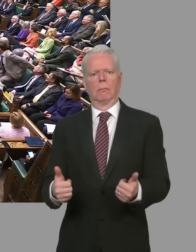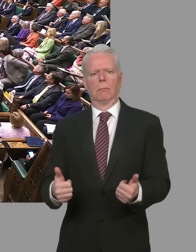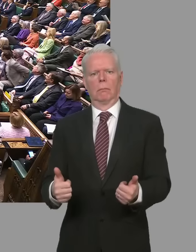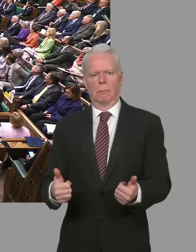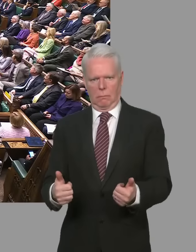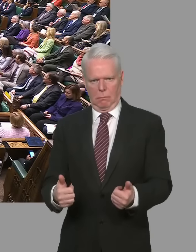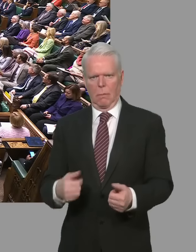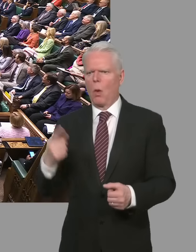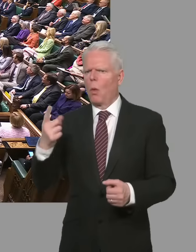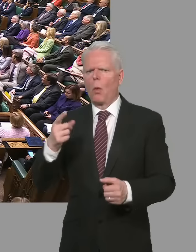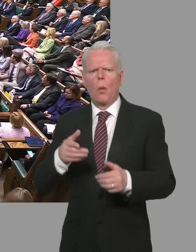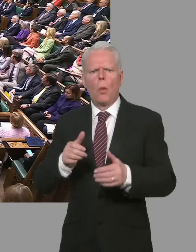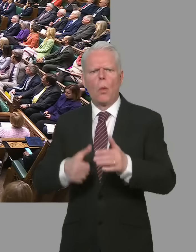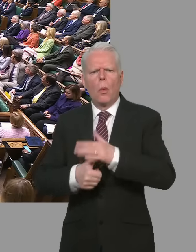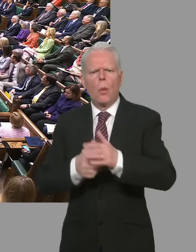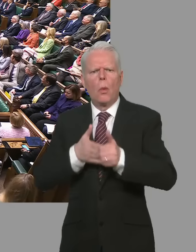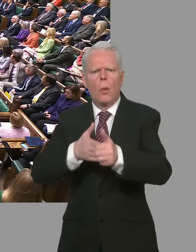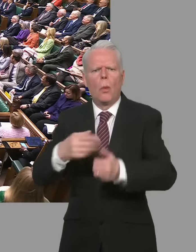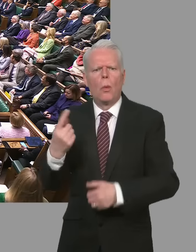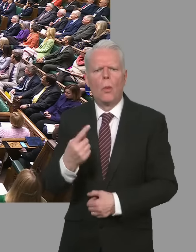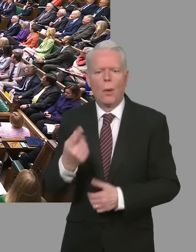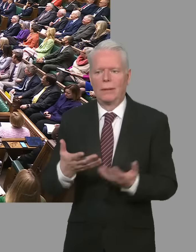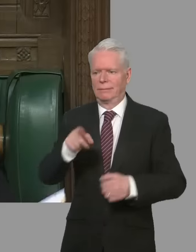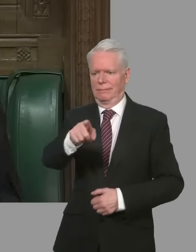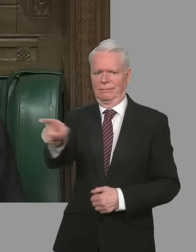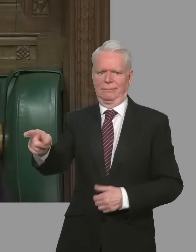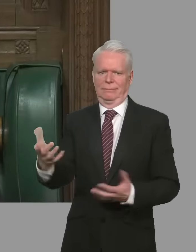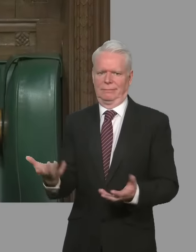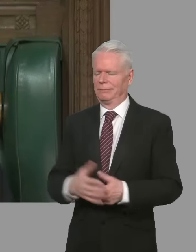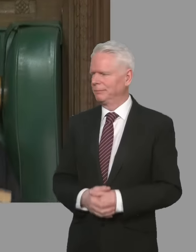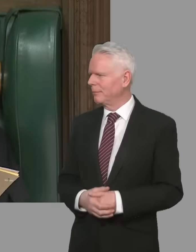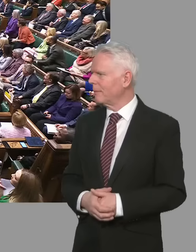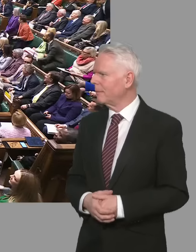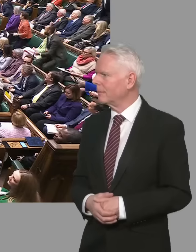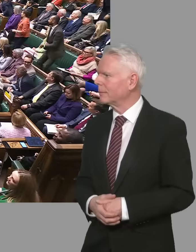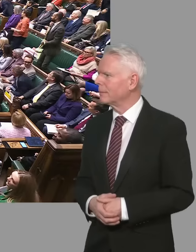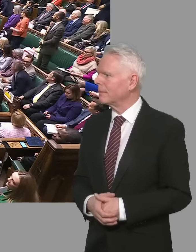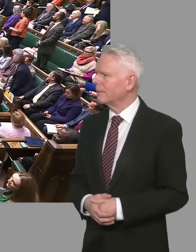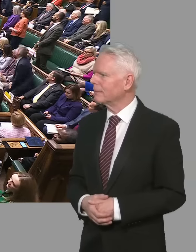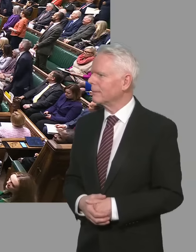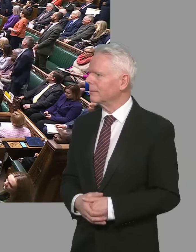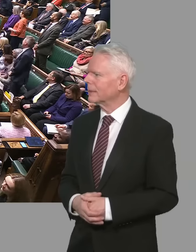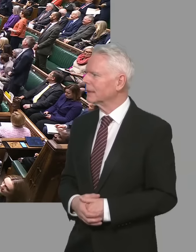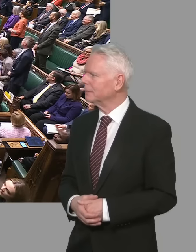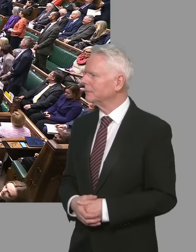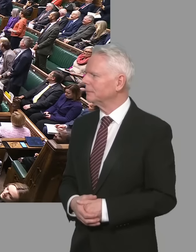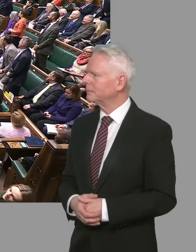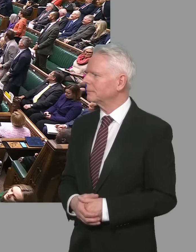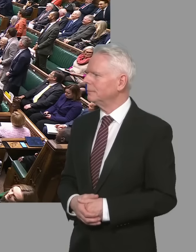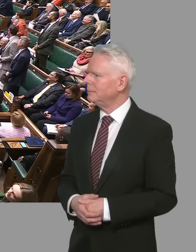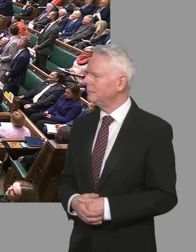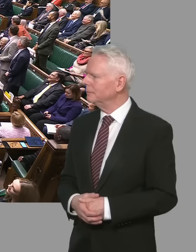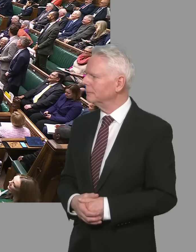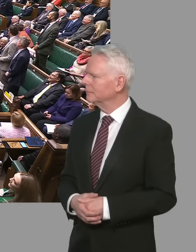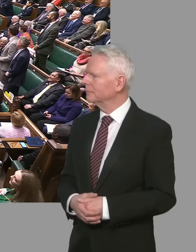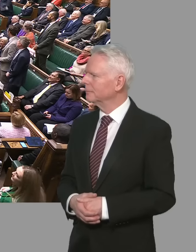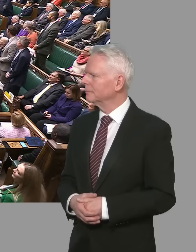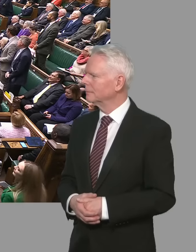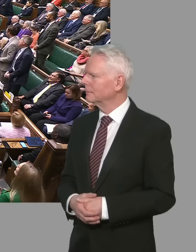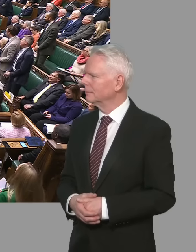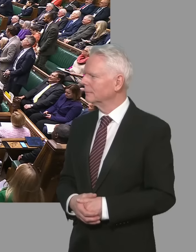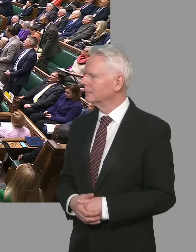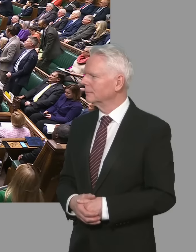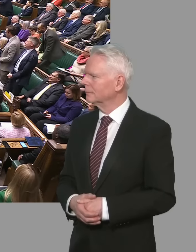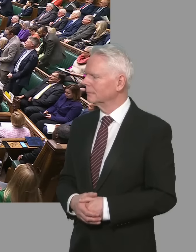This is not the day to be thrown out with a 2-week break coming. Kemi Badenoch. Mr. Speaker, we can have